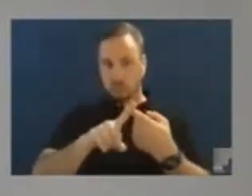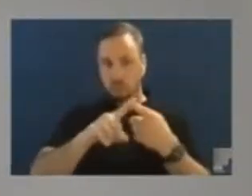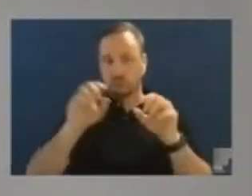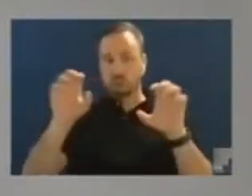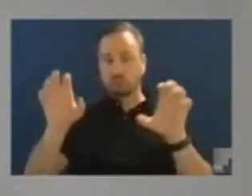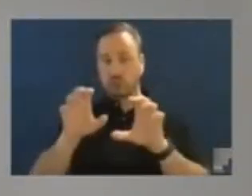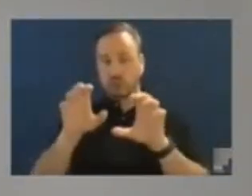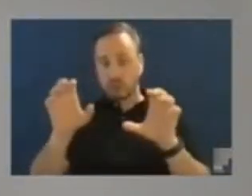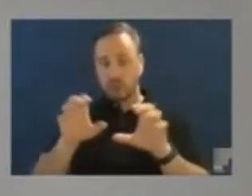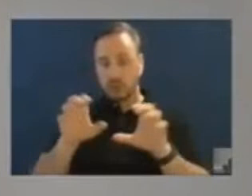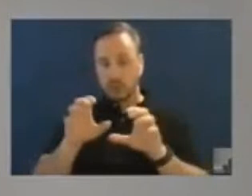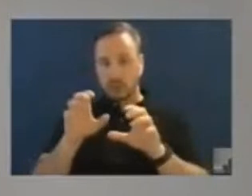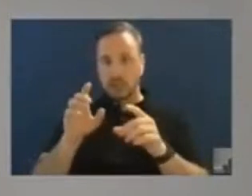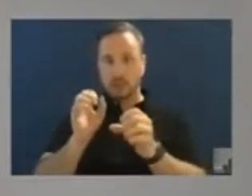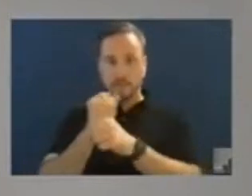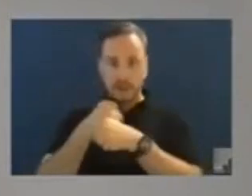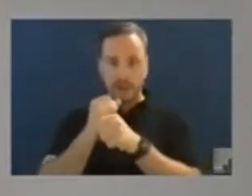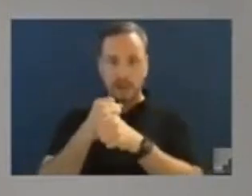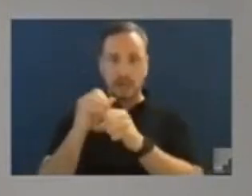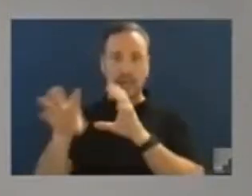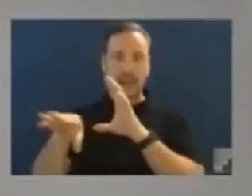or add outside airflow? Yeah.